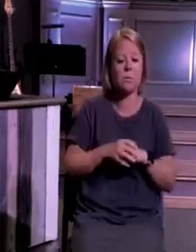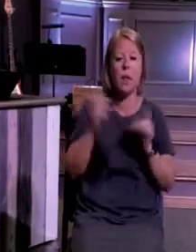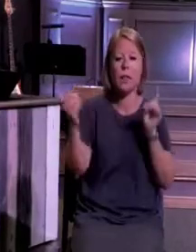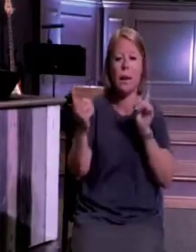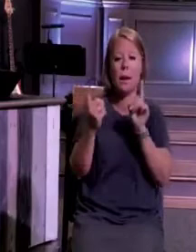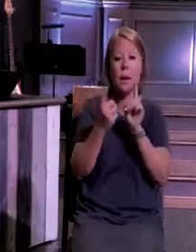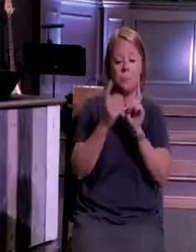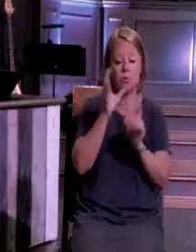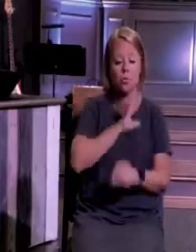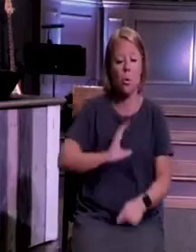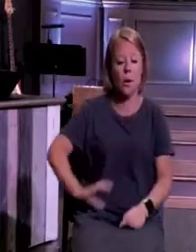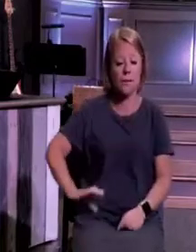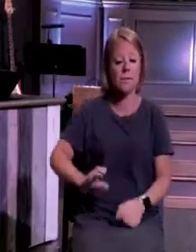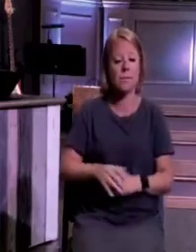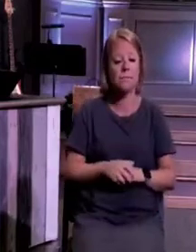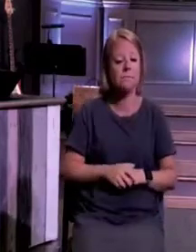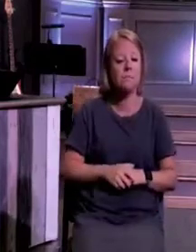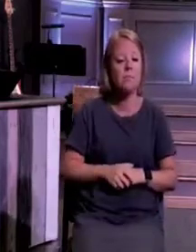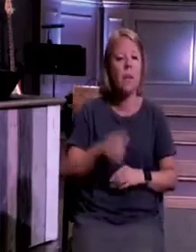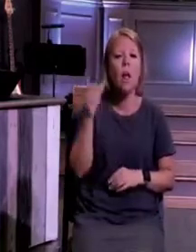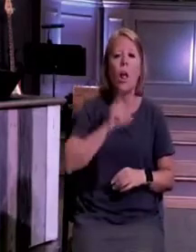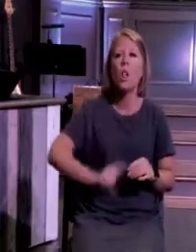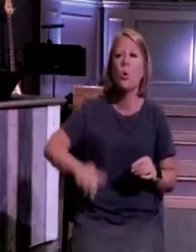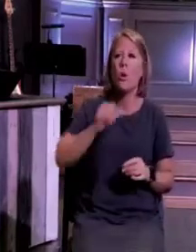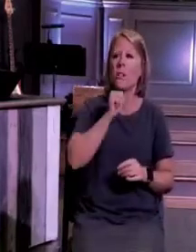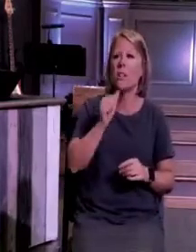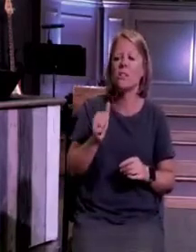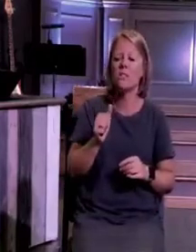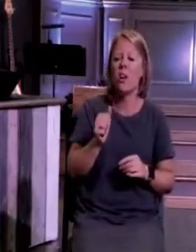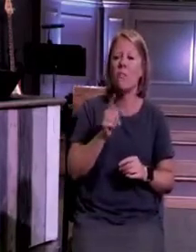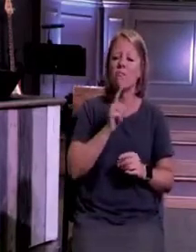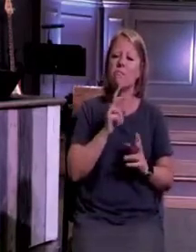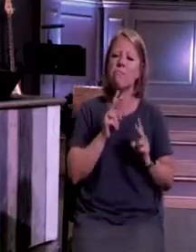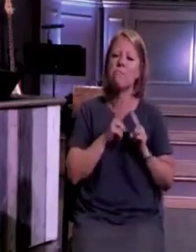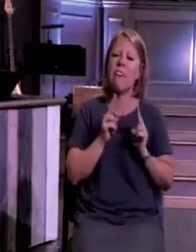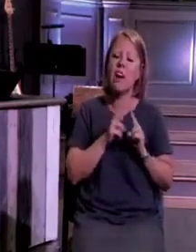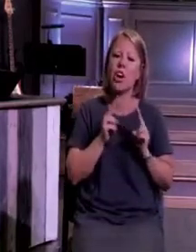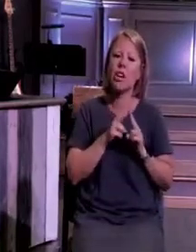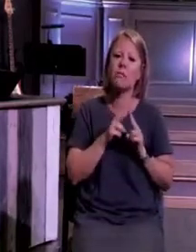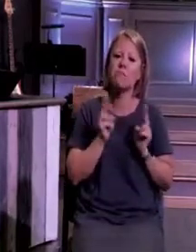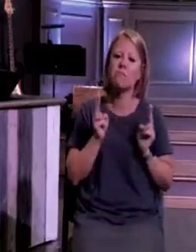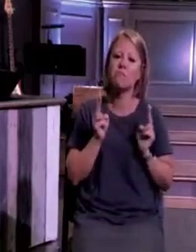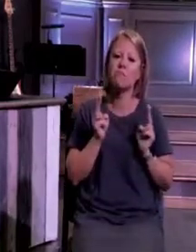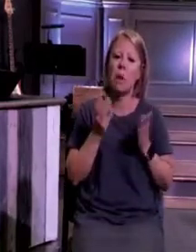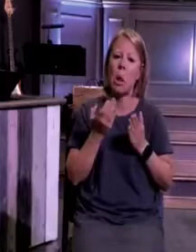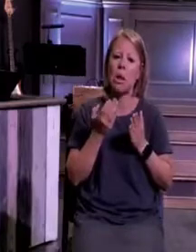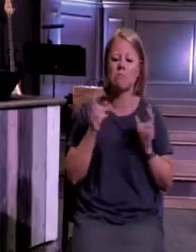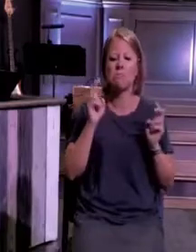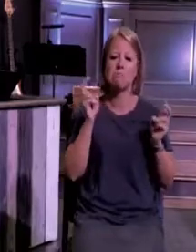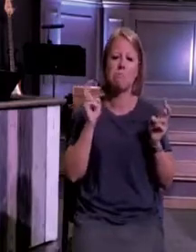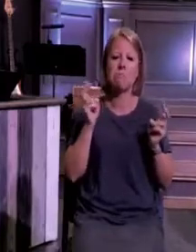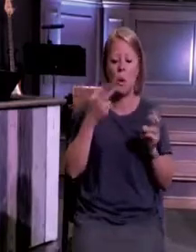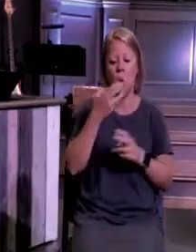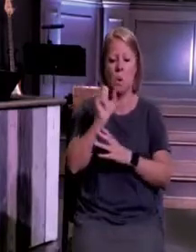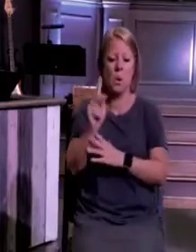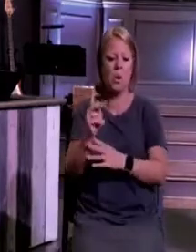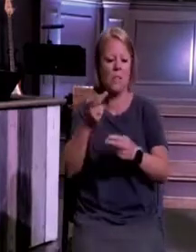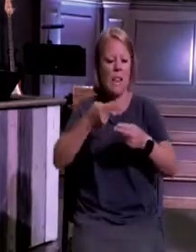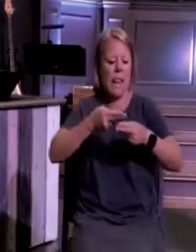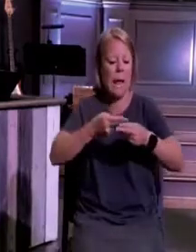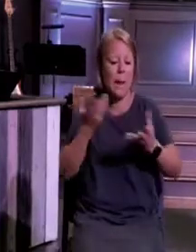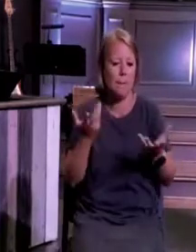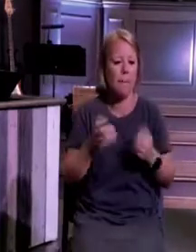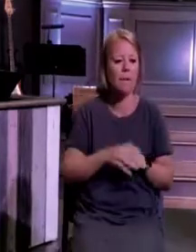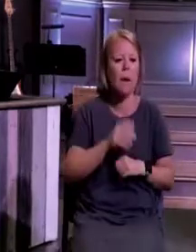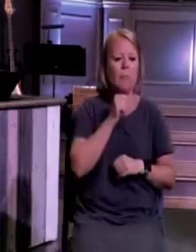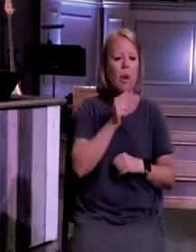Christ. And I said, Lord, that's not very fashionable because we're living in a day that you need a real hook. And I'm not real sure that